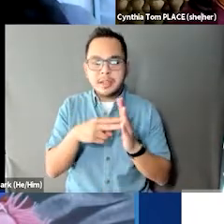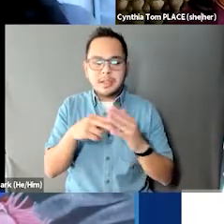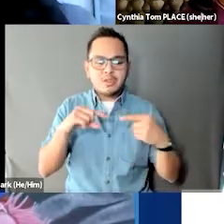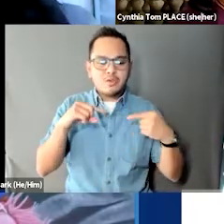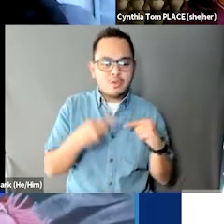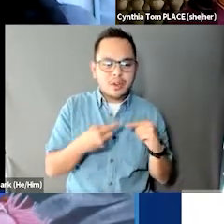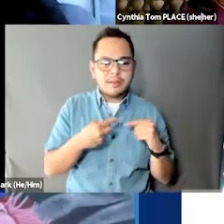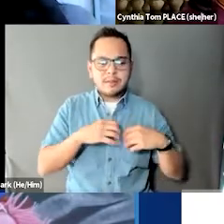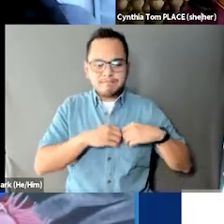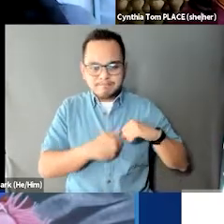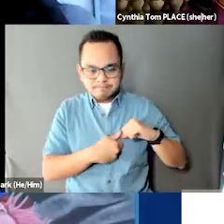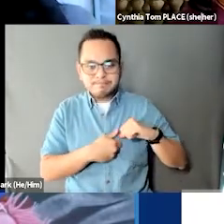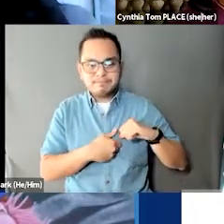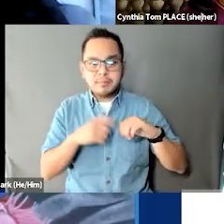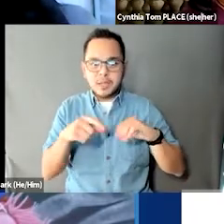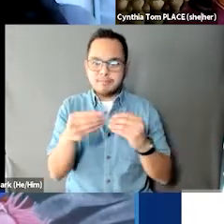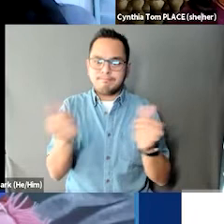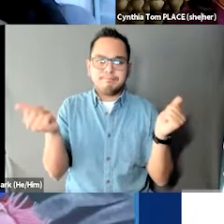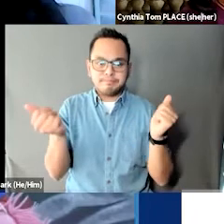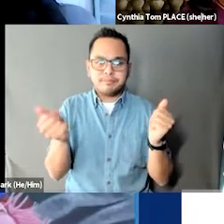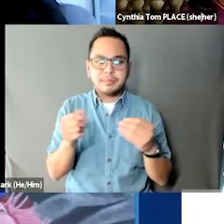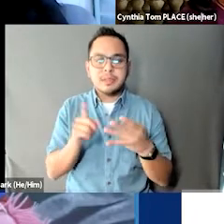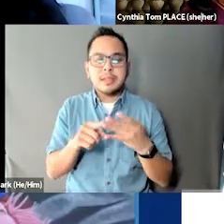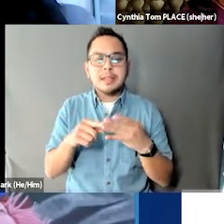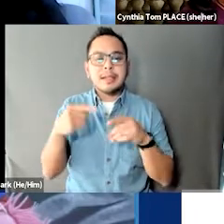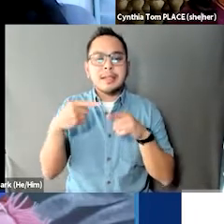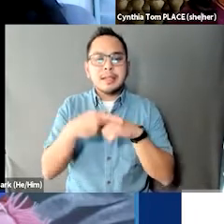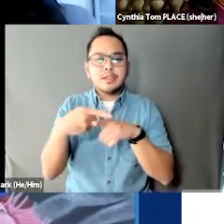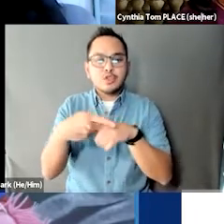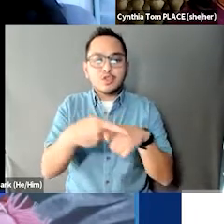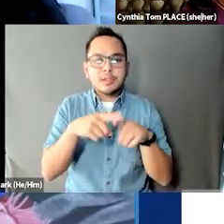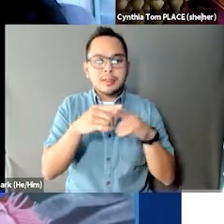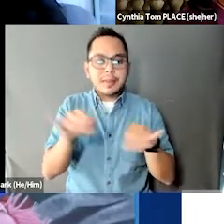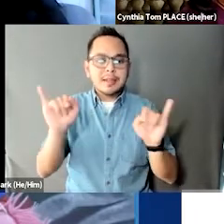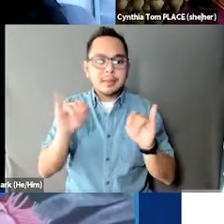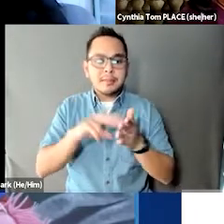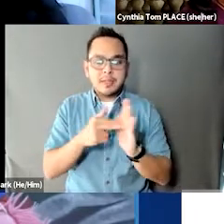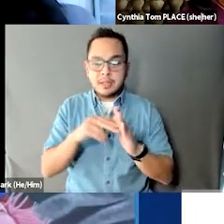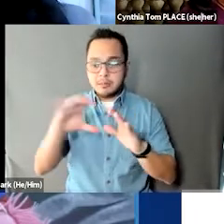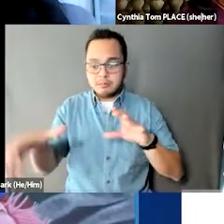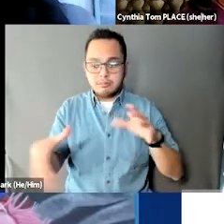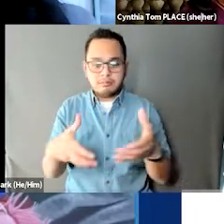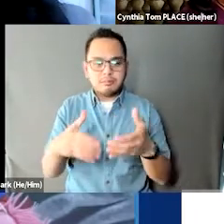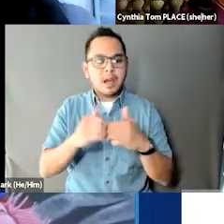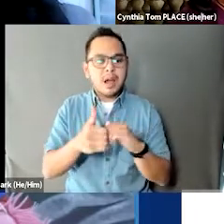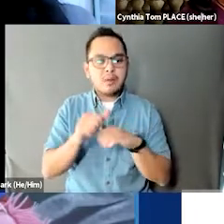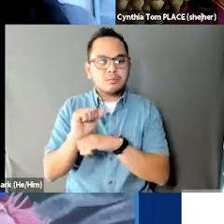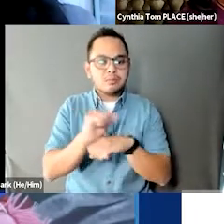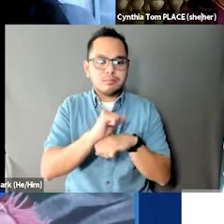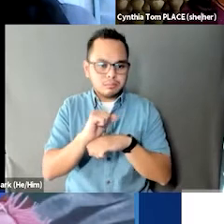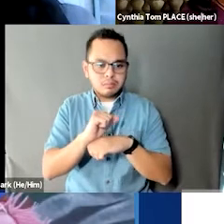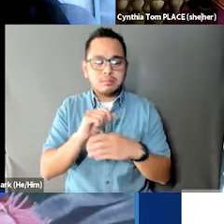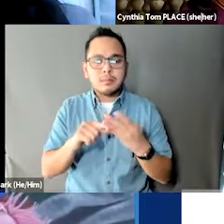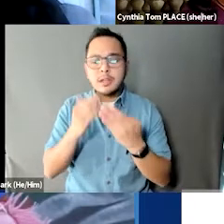trauma within communities. Interdependence is how we work together in communities to make things happen. And generosity